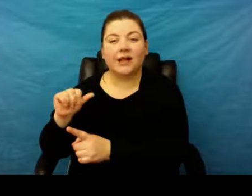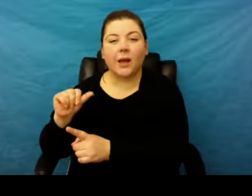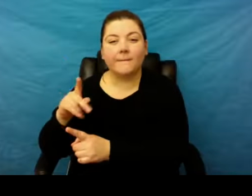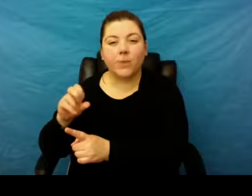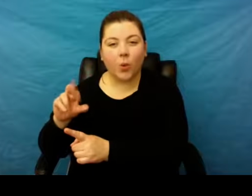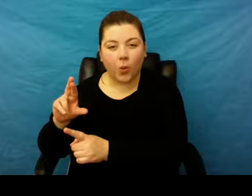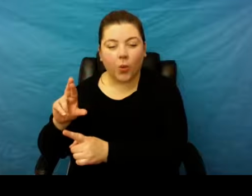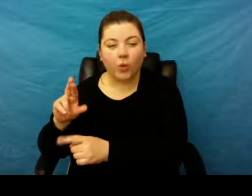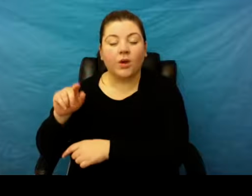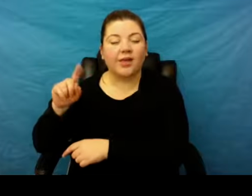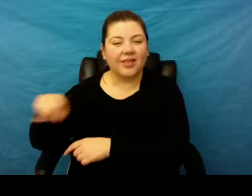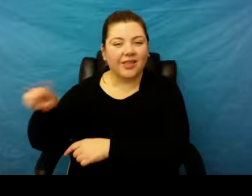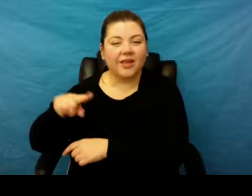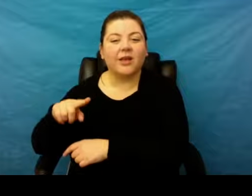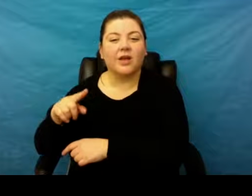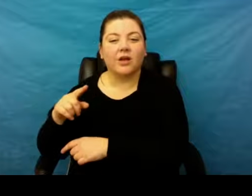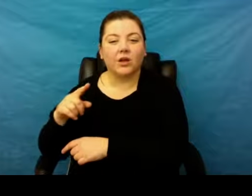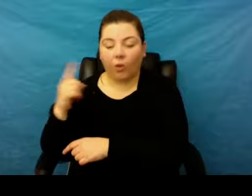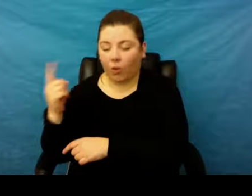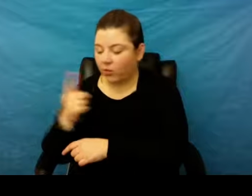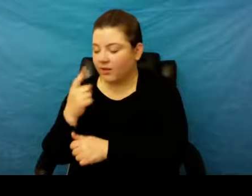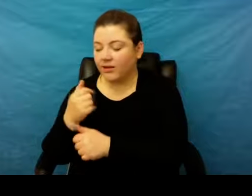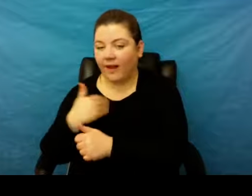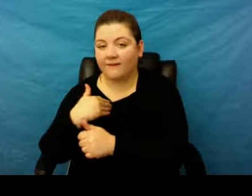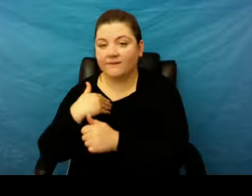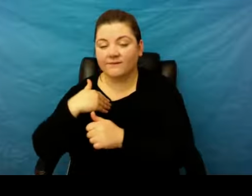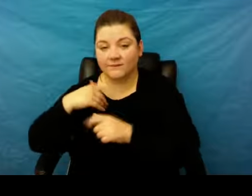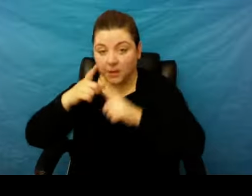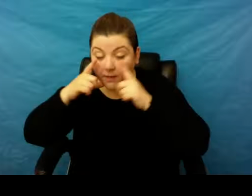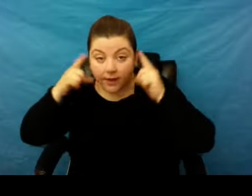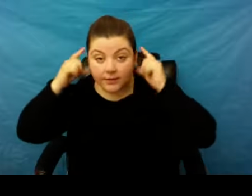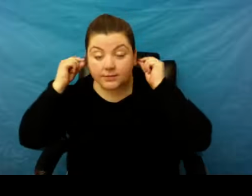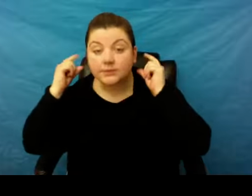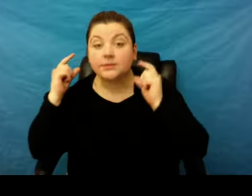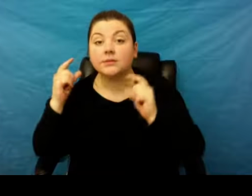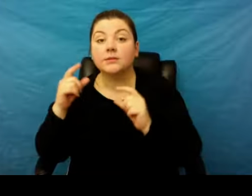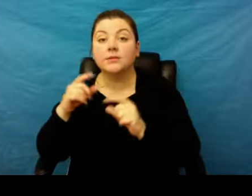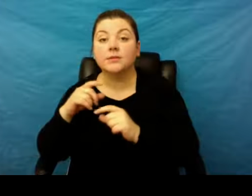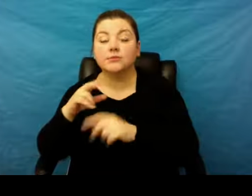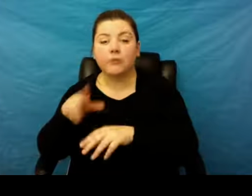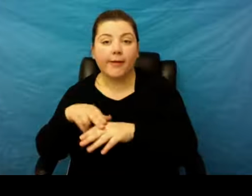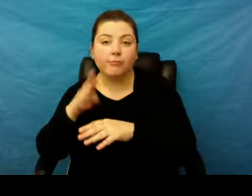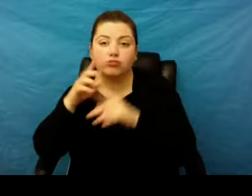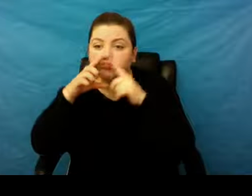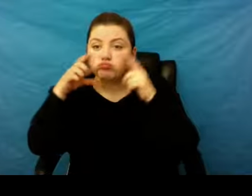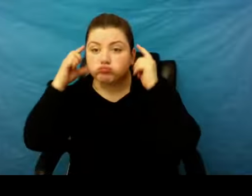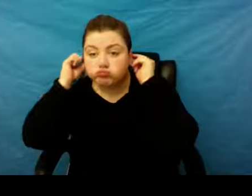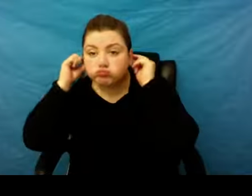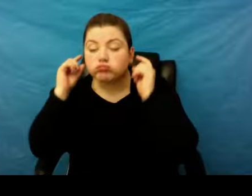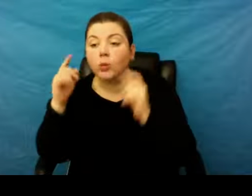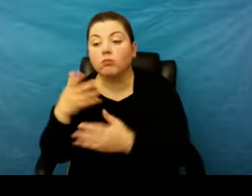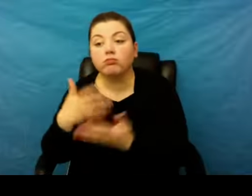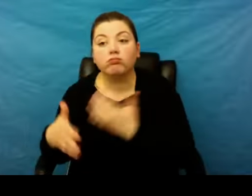those precautions, which is only wearing a surgical mask when seeing a patient and only wearing an N95 when doing